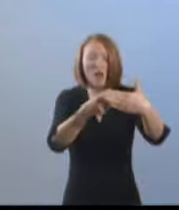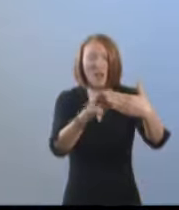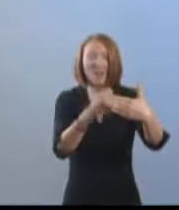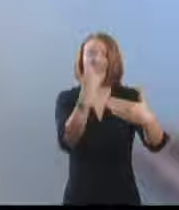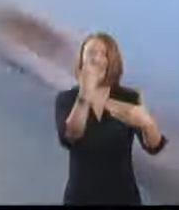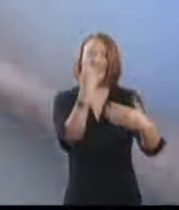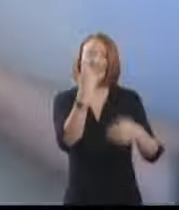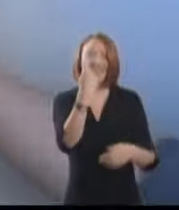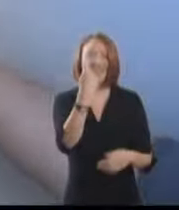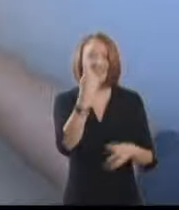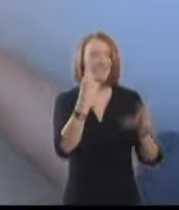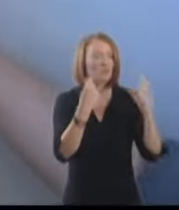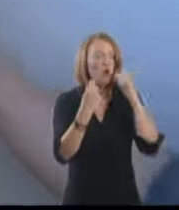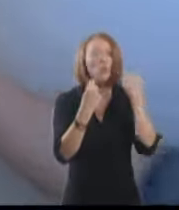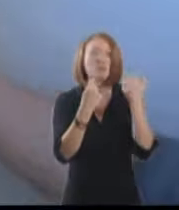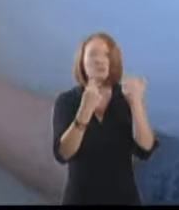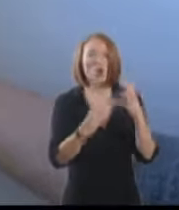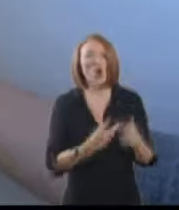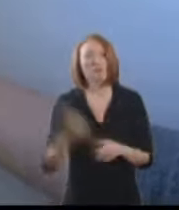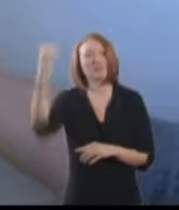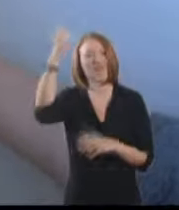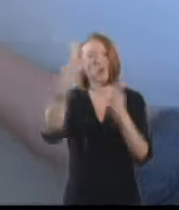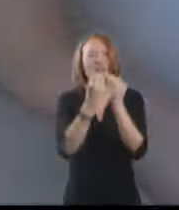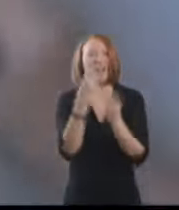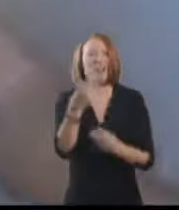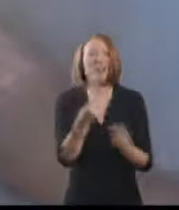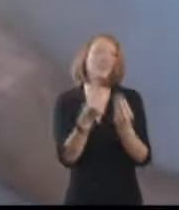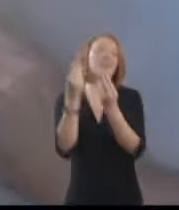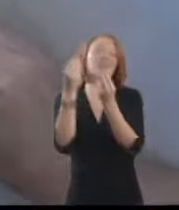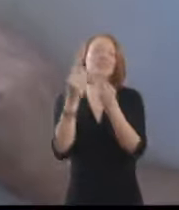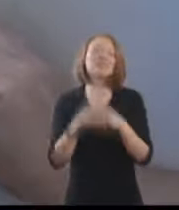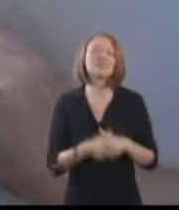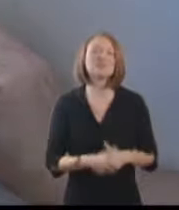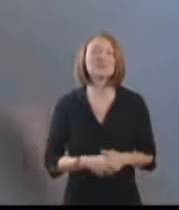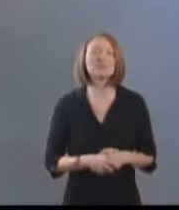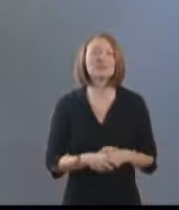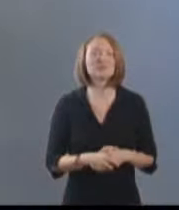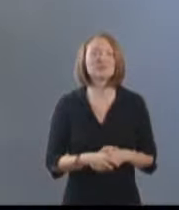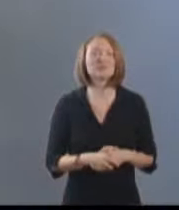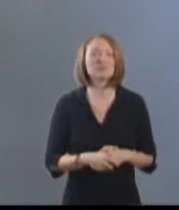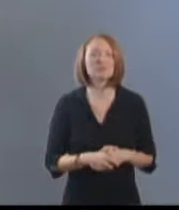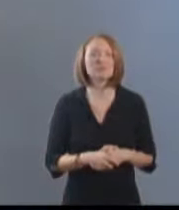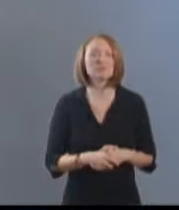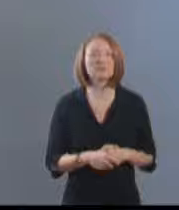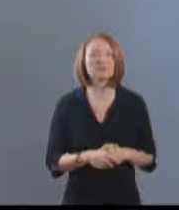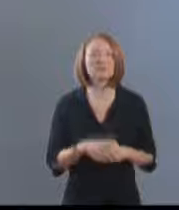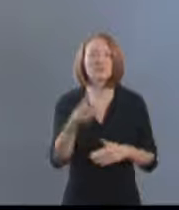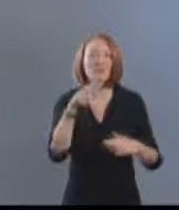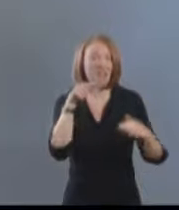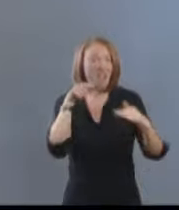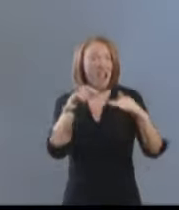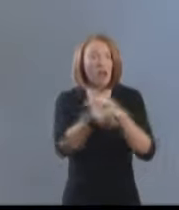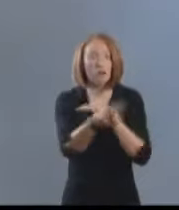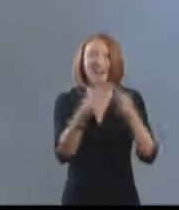Make sure when you go to bed you lock the front door and take your keys and mobile phone upstairs with you.